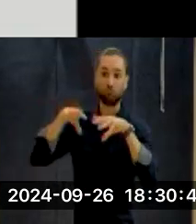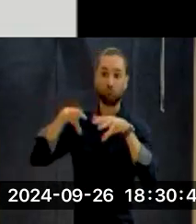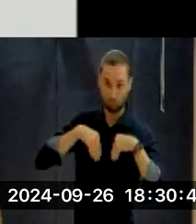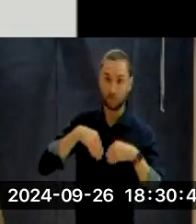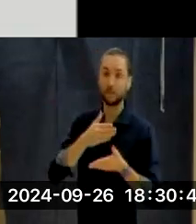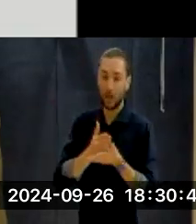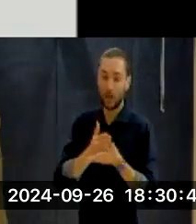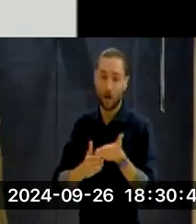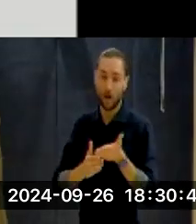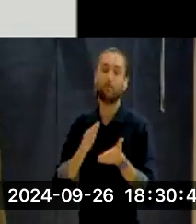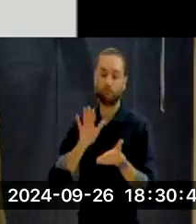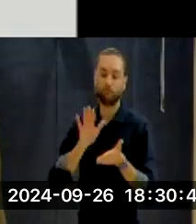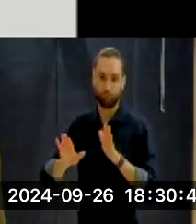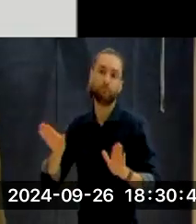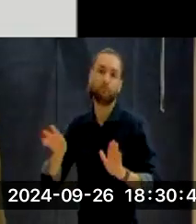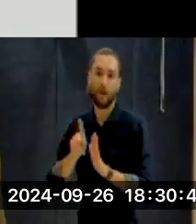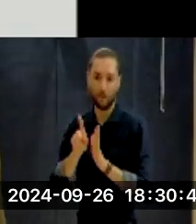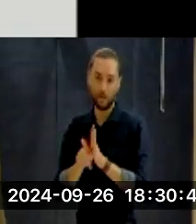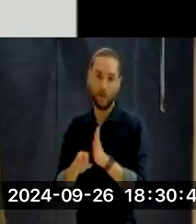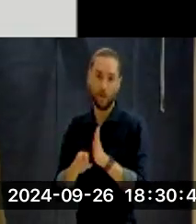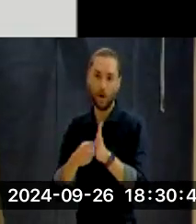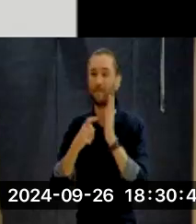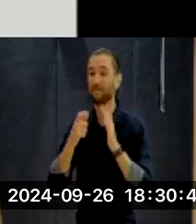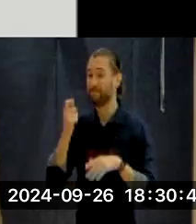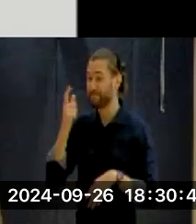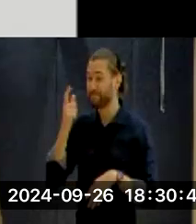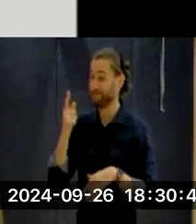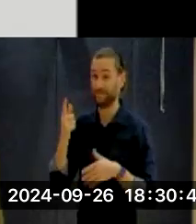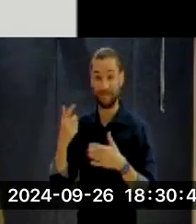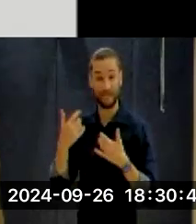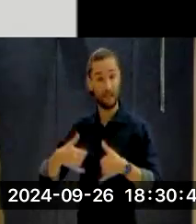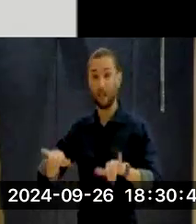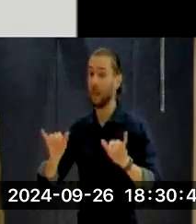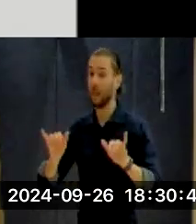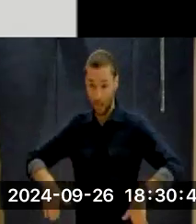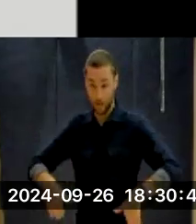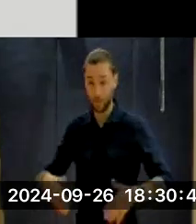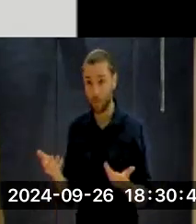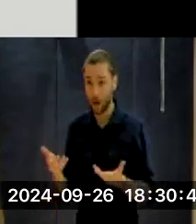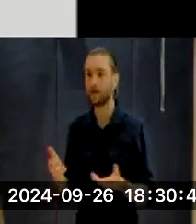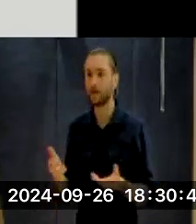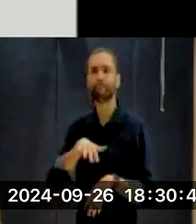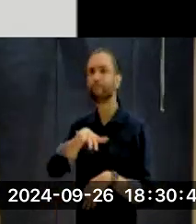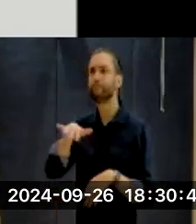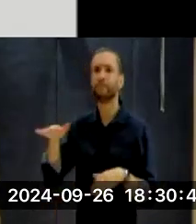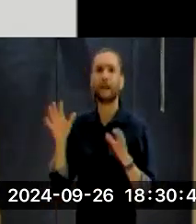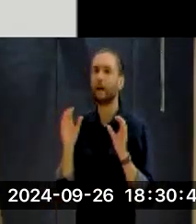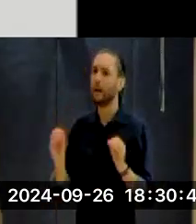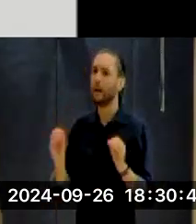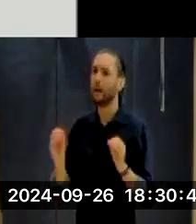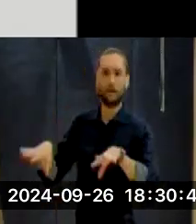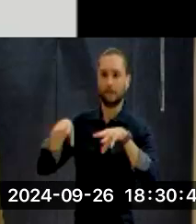policy. The challenge is that, to my very limited knowledge, it looks like none of them have adopted the full policy.